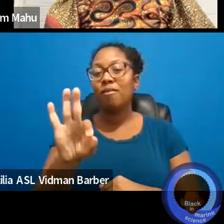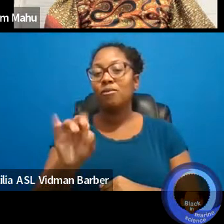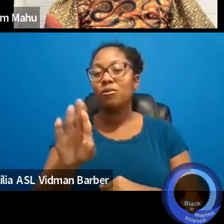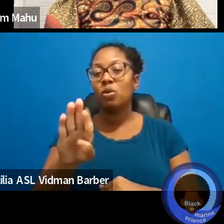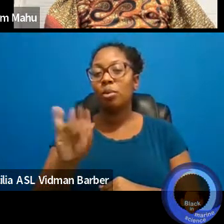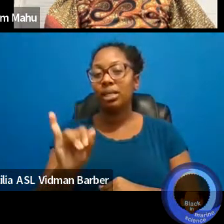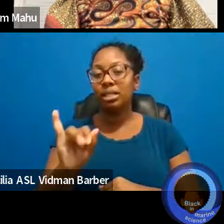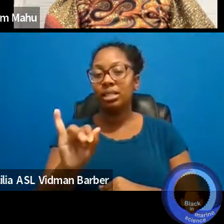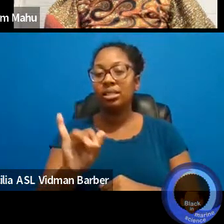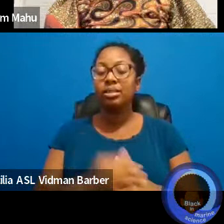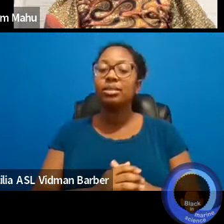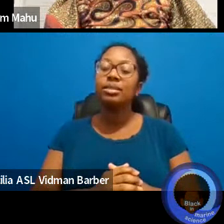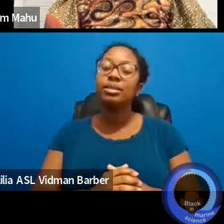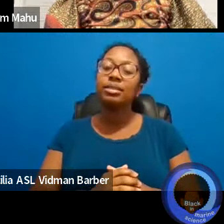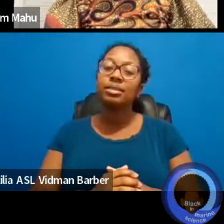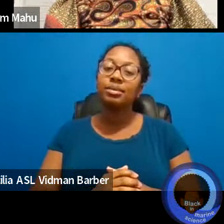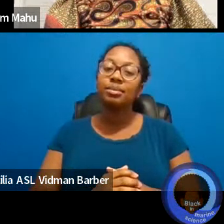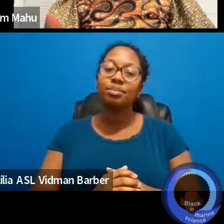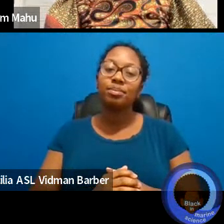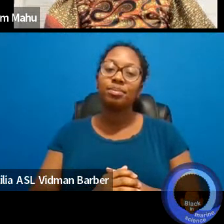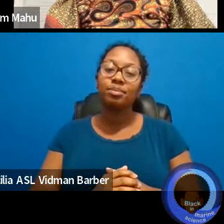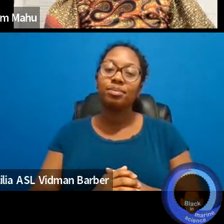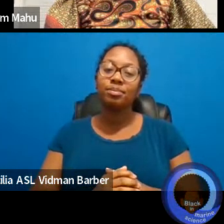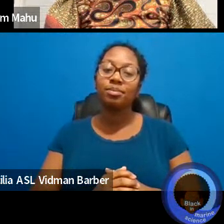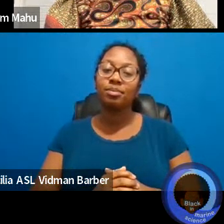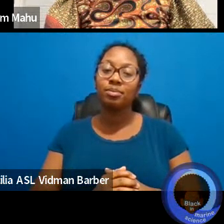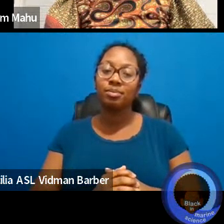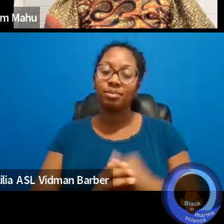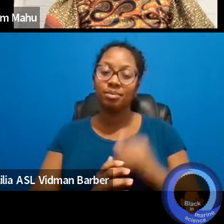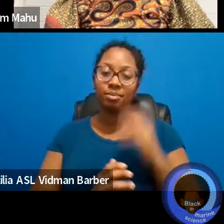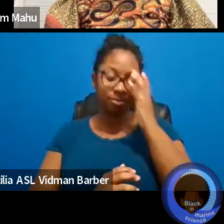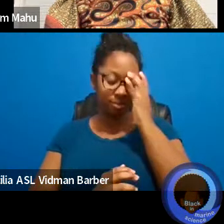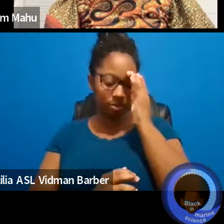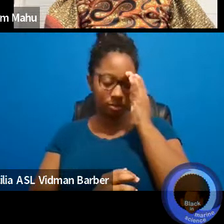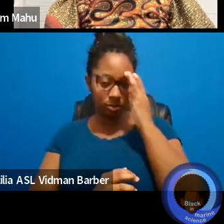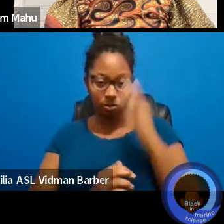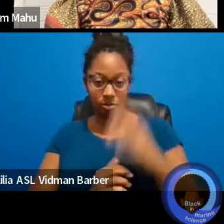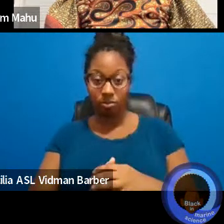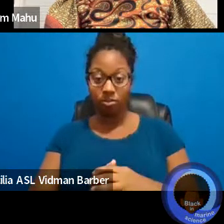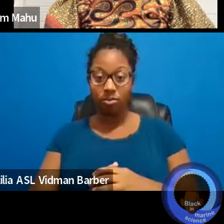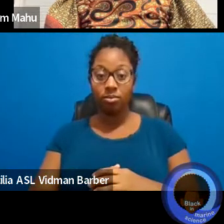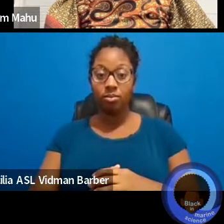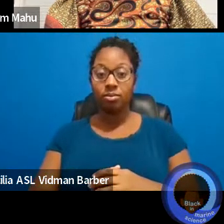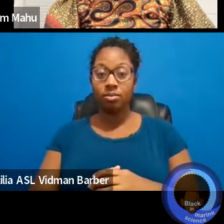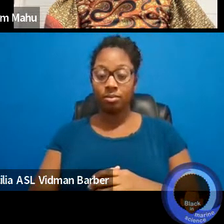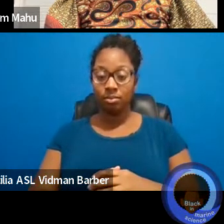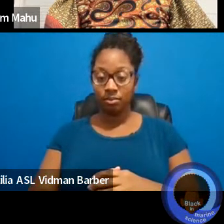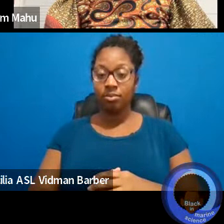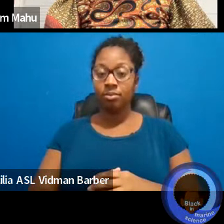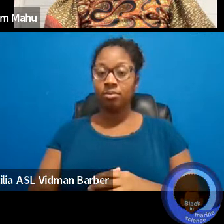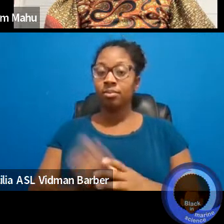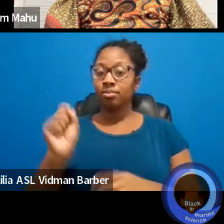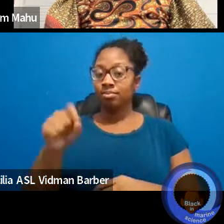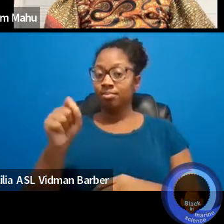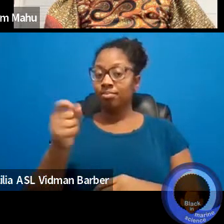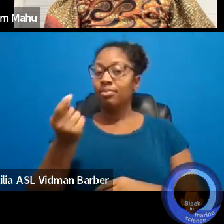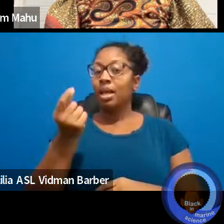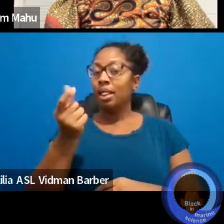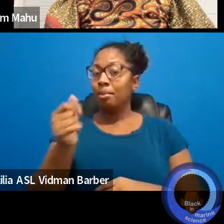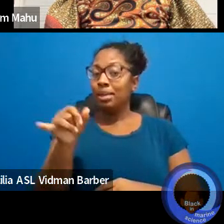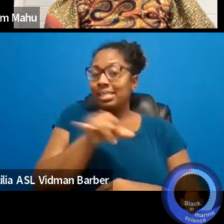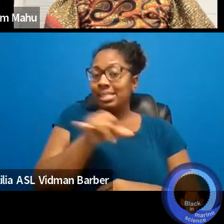science? Yeah, I think I have a very similar story to Isaac and maybe to Don